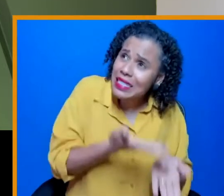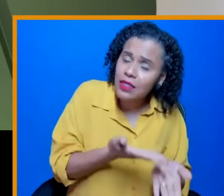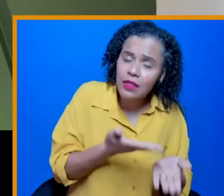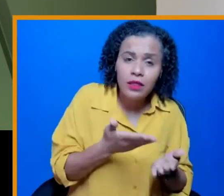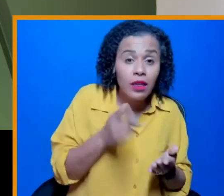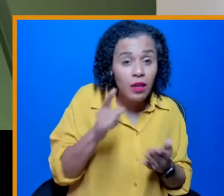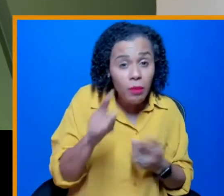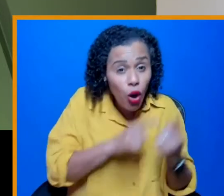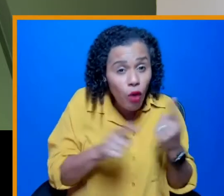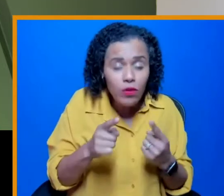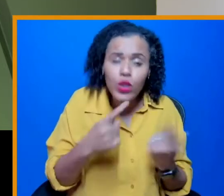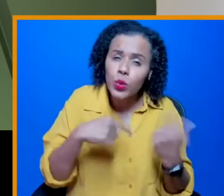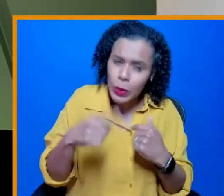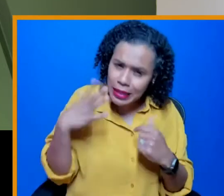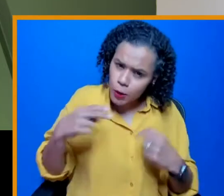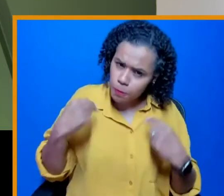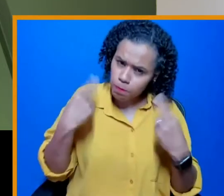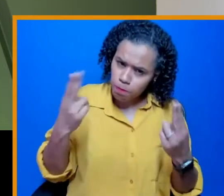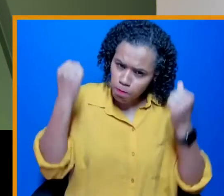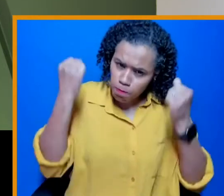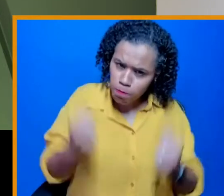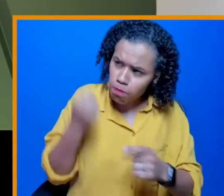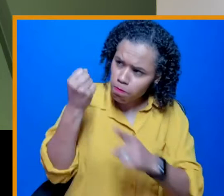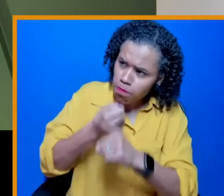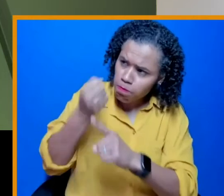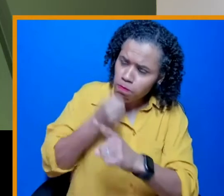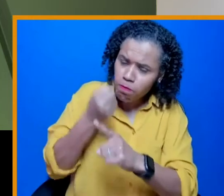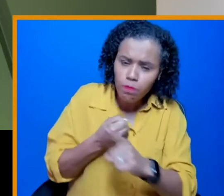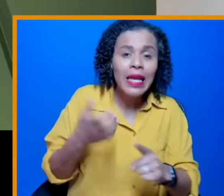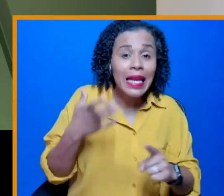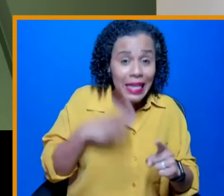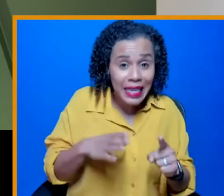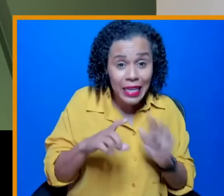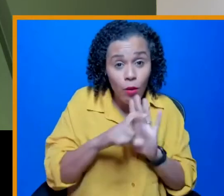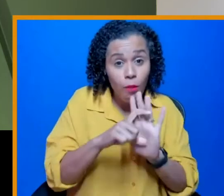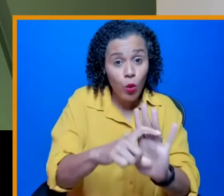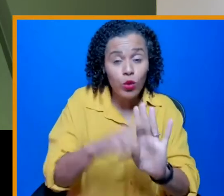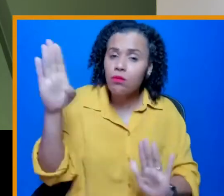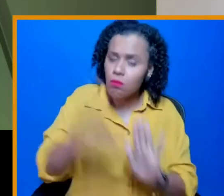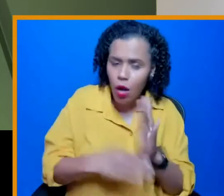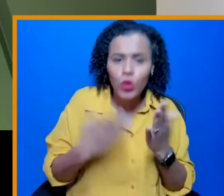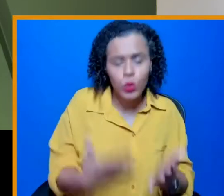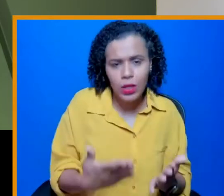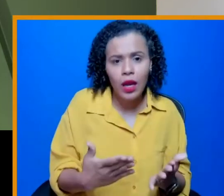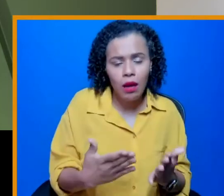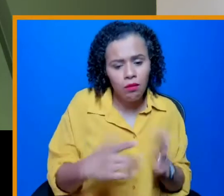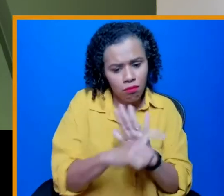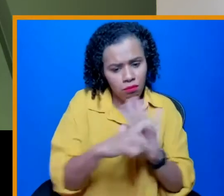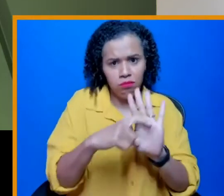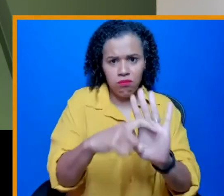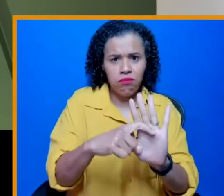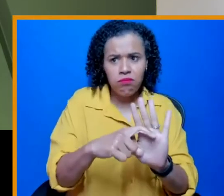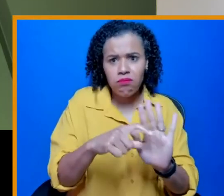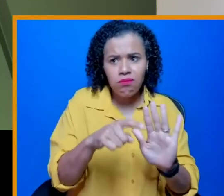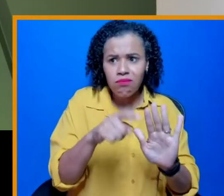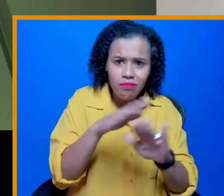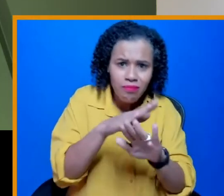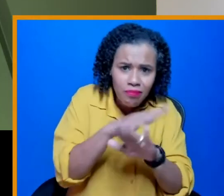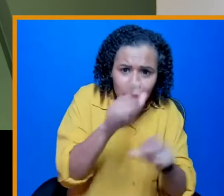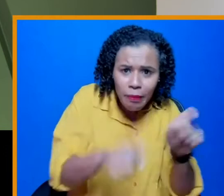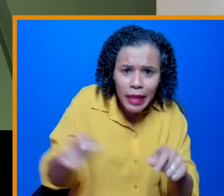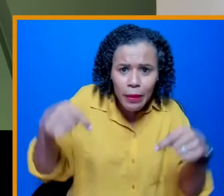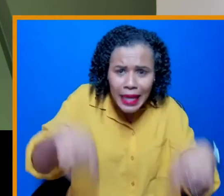push them to do it. We have to pass this motion today. It calls for the things that the people of this country need in a crisis that we haven't